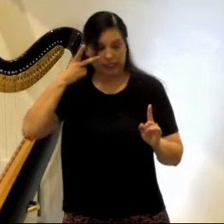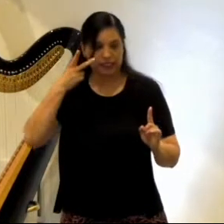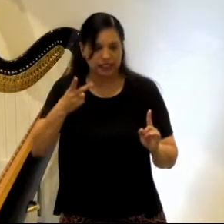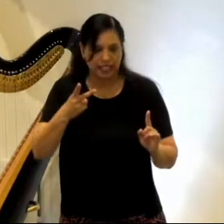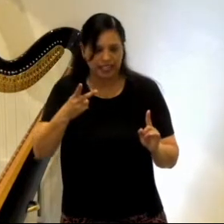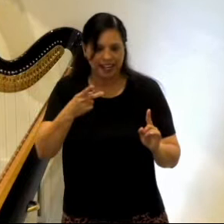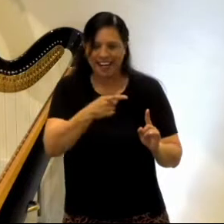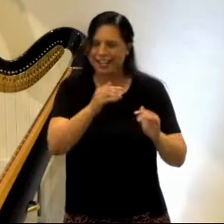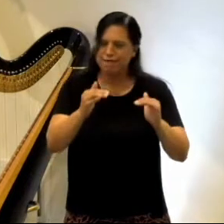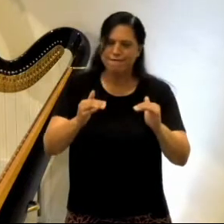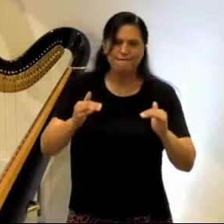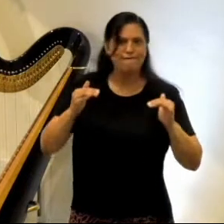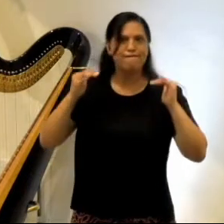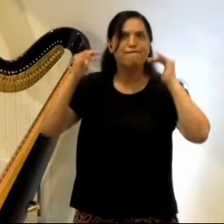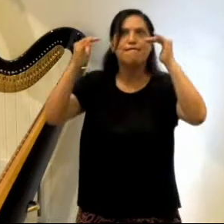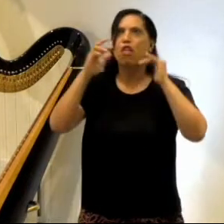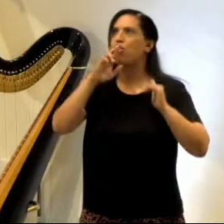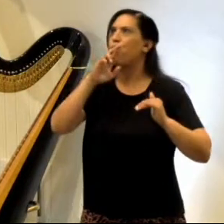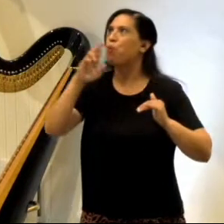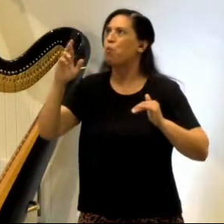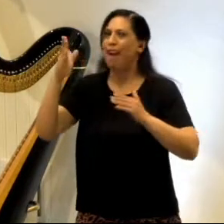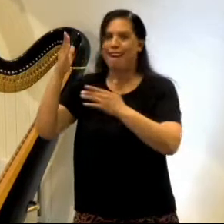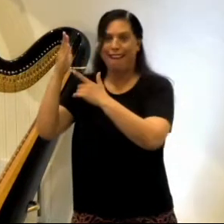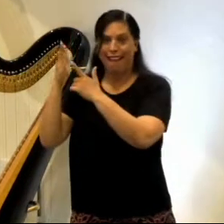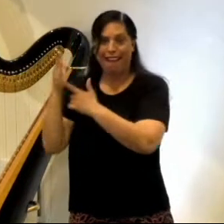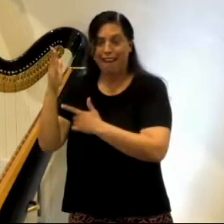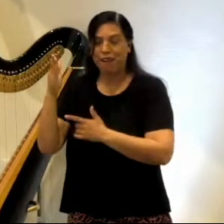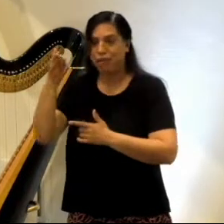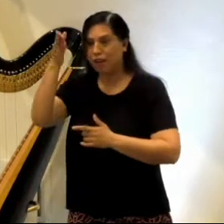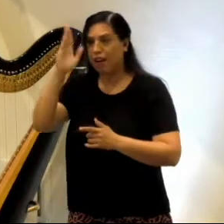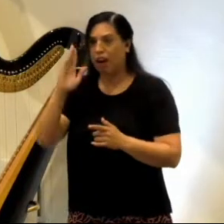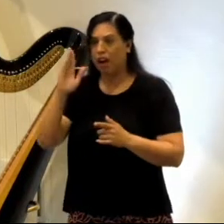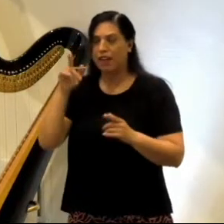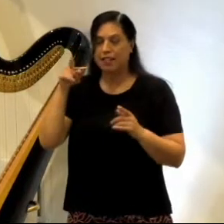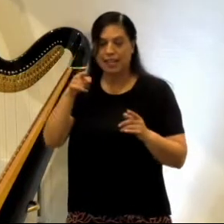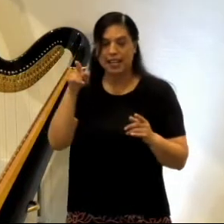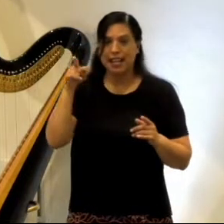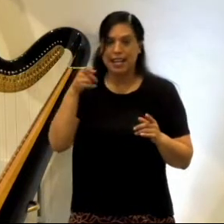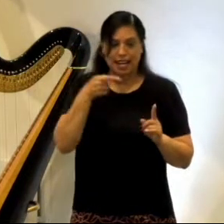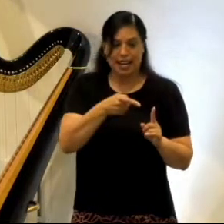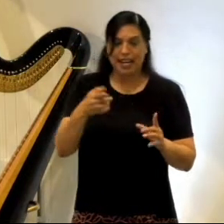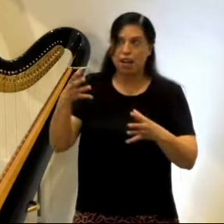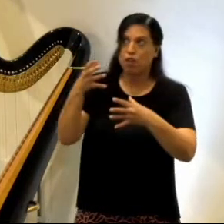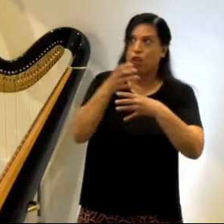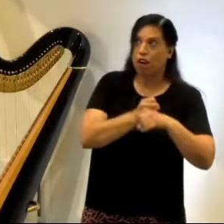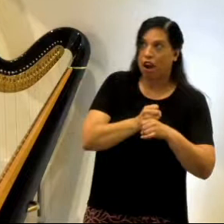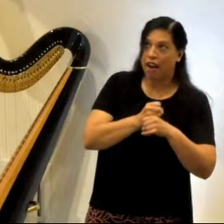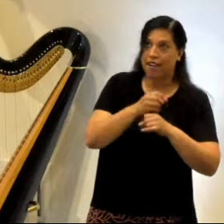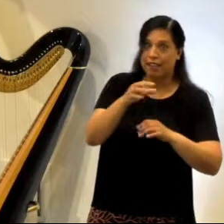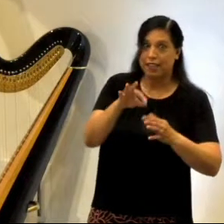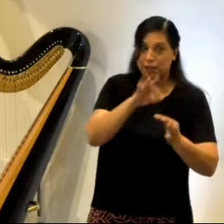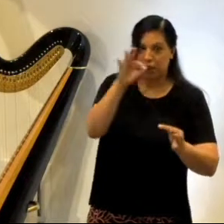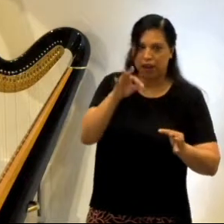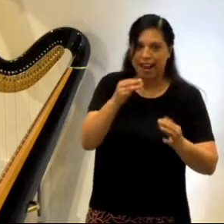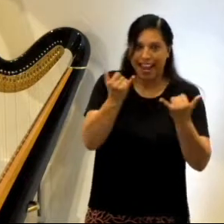of God, he received from the Father the promised Holy Spirit, and he has poured out what you now see and